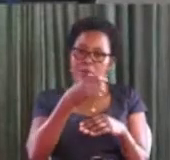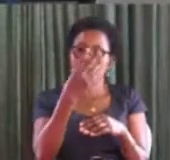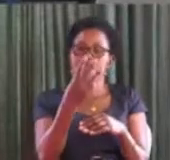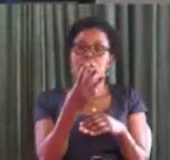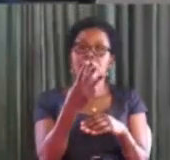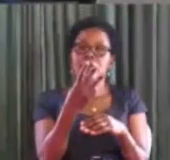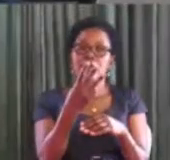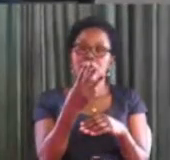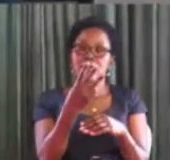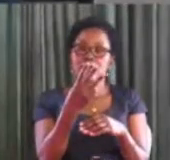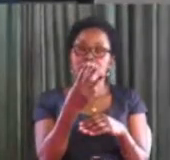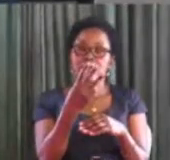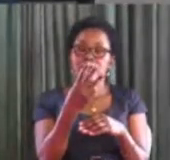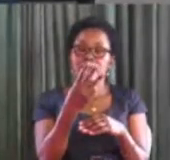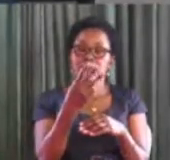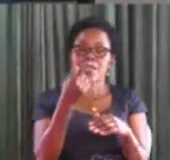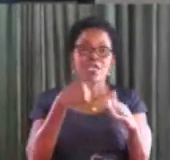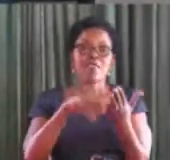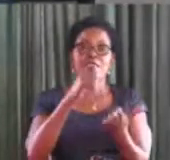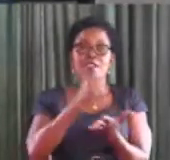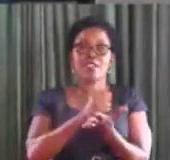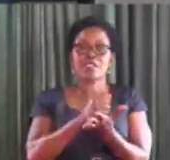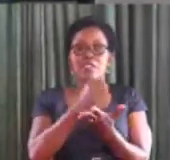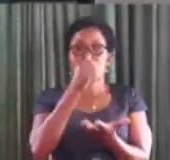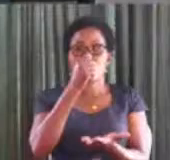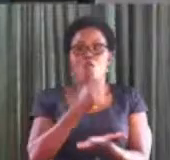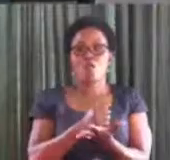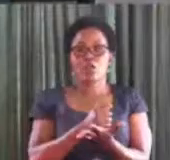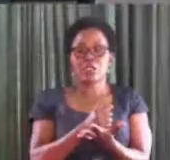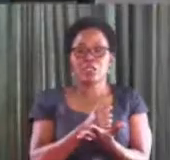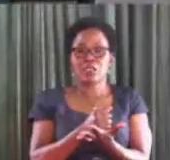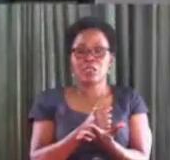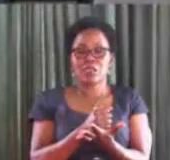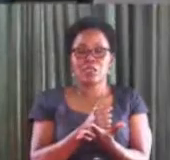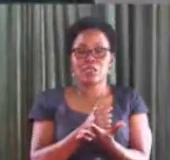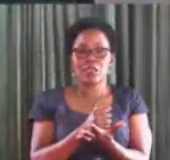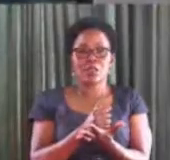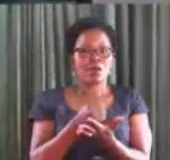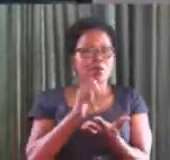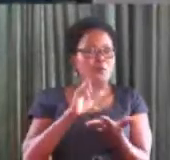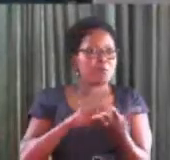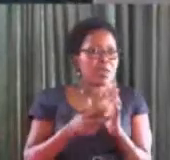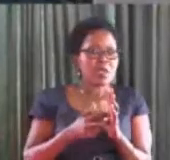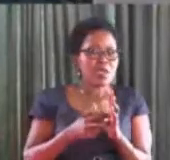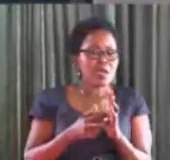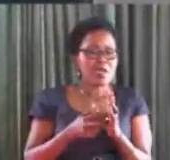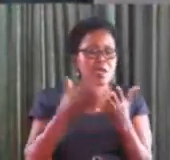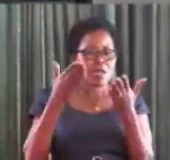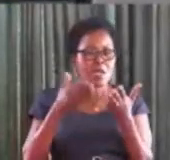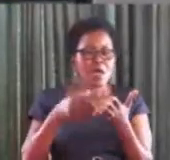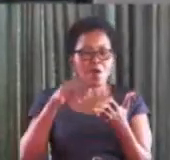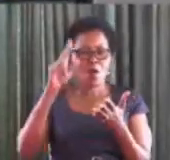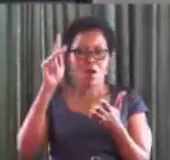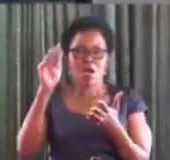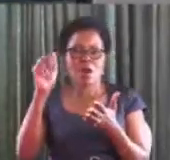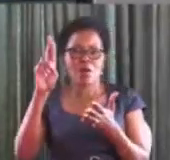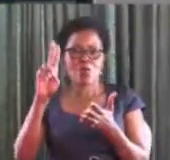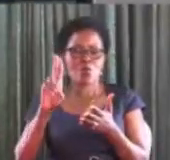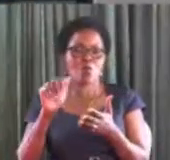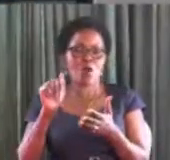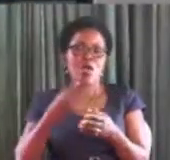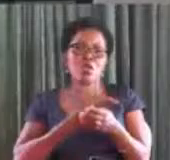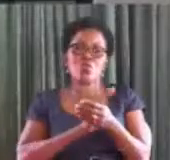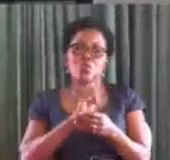It took almost 3 months in the registry. So it cannot be said Mother Karua now consumed the 6 months, because the 6